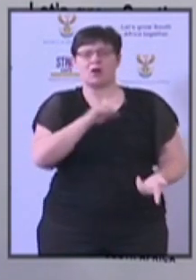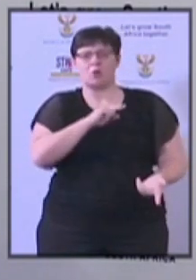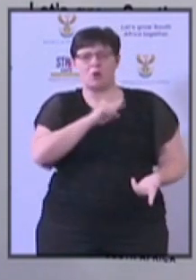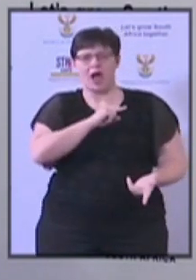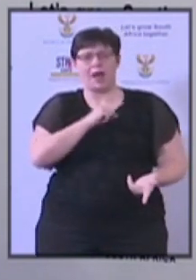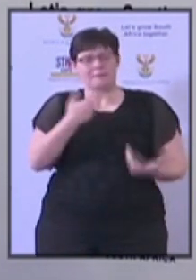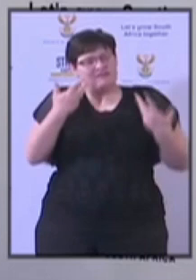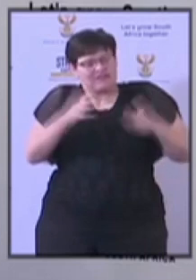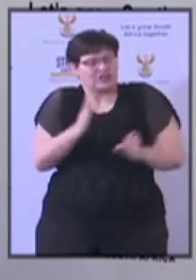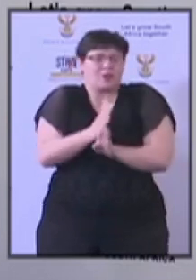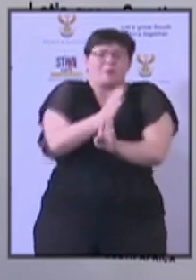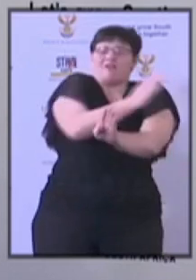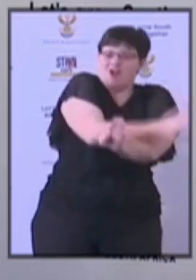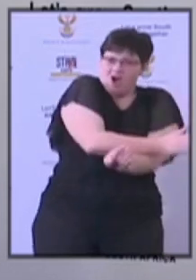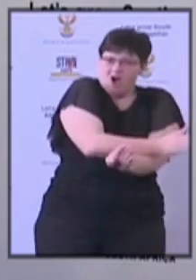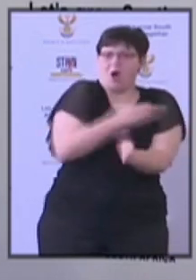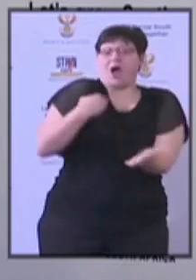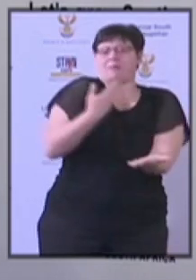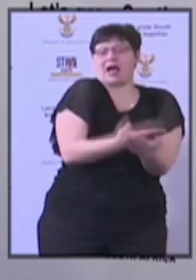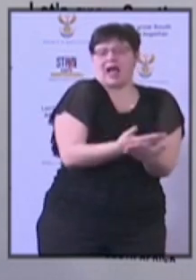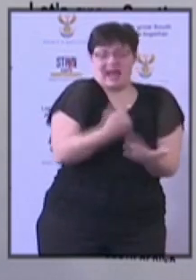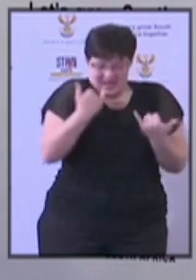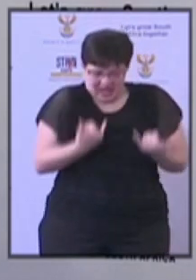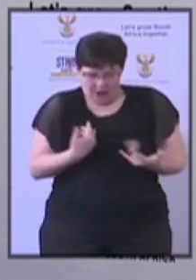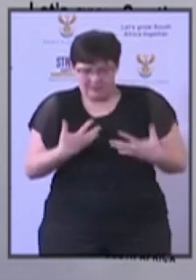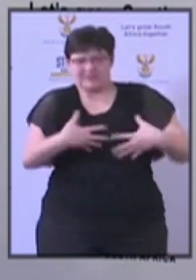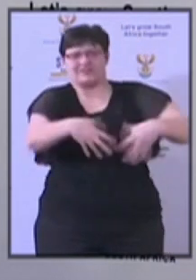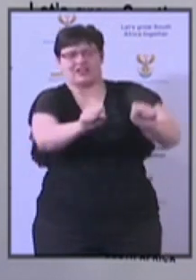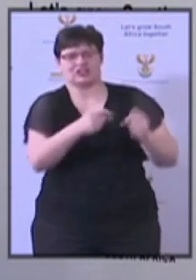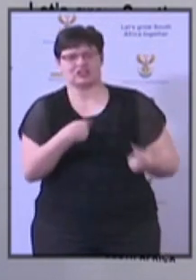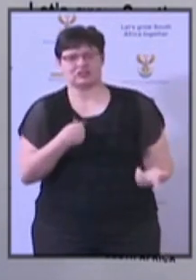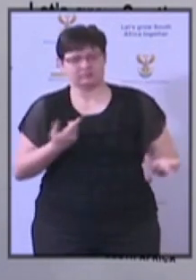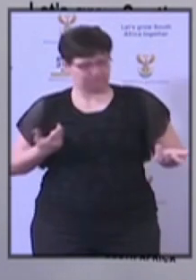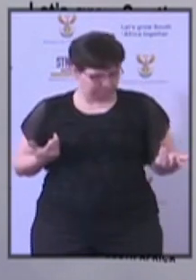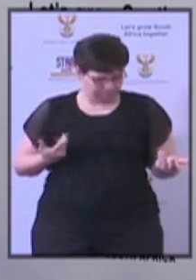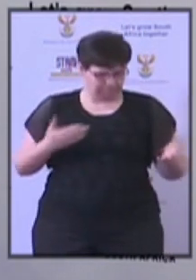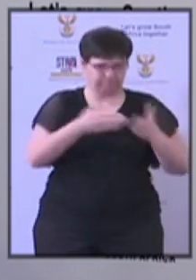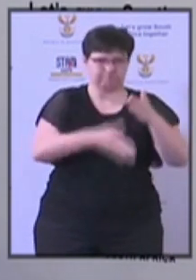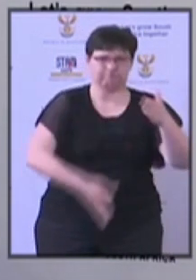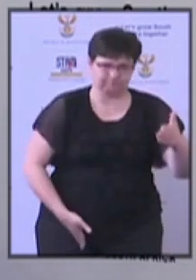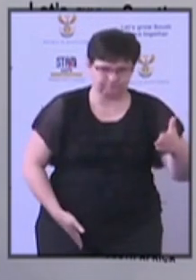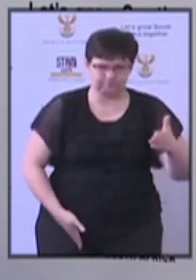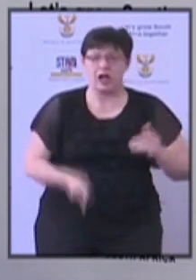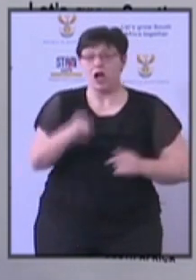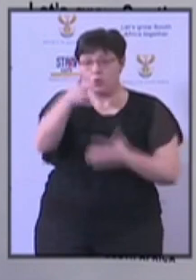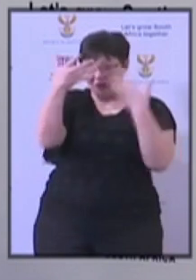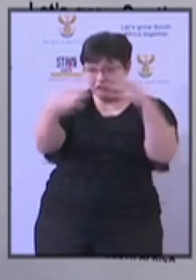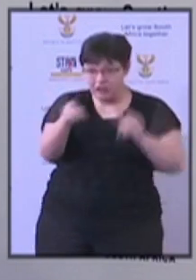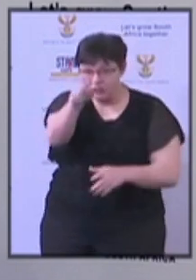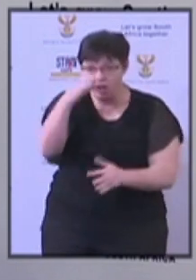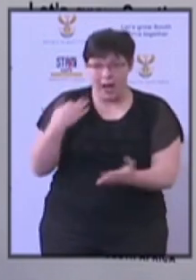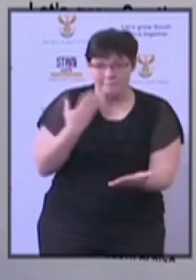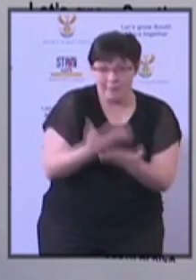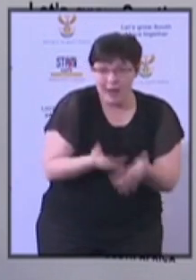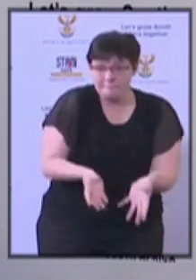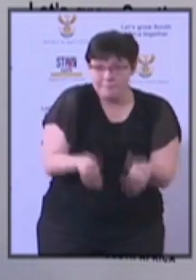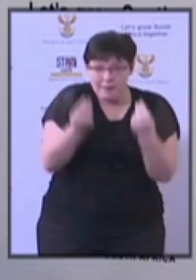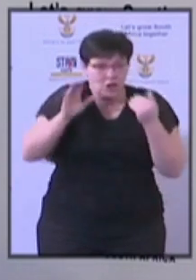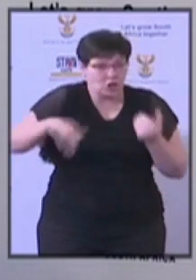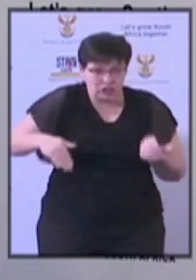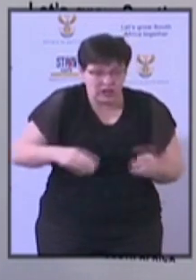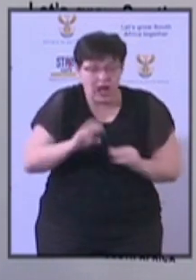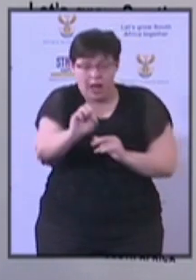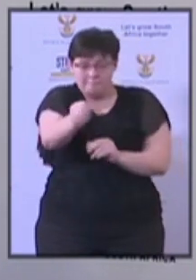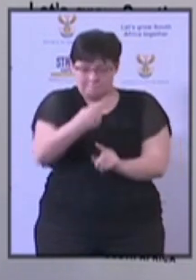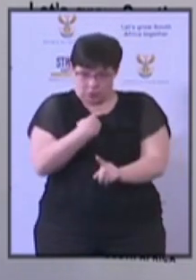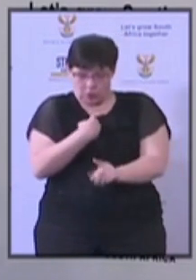our identity documents up. We urge all those that know that they applied for identity documents and they received